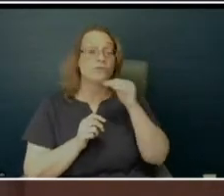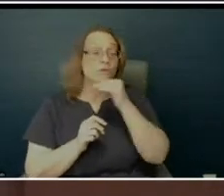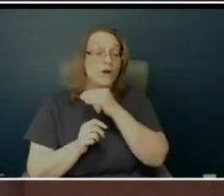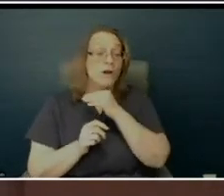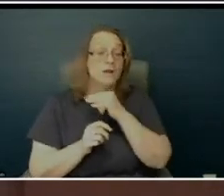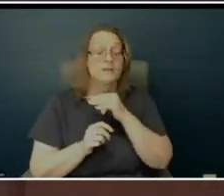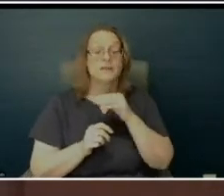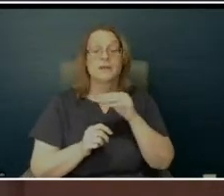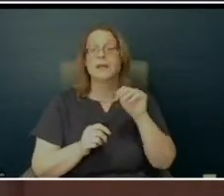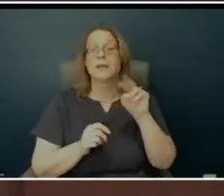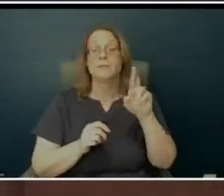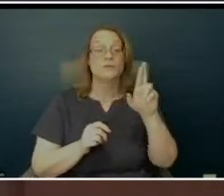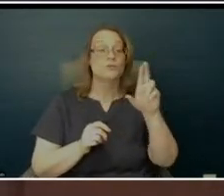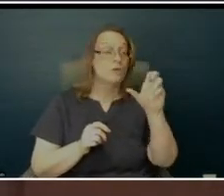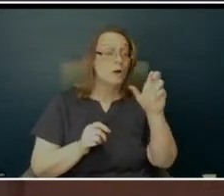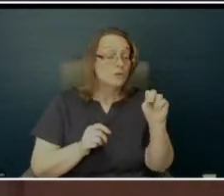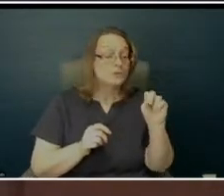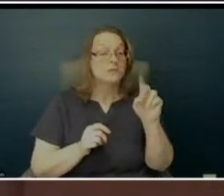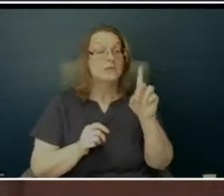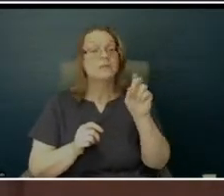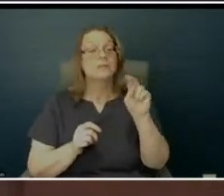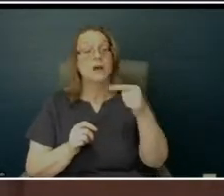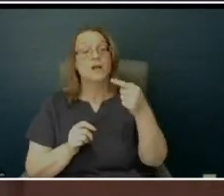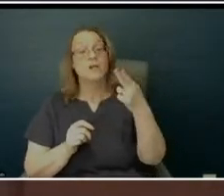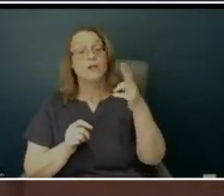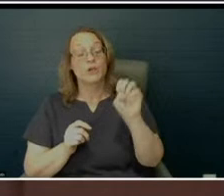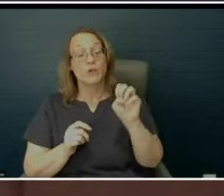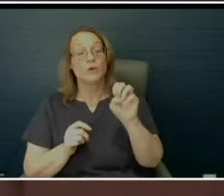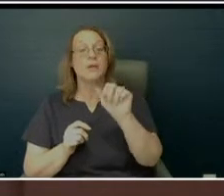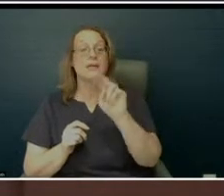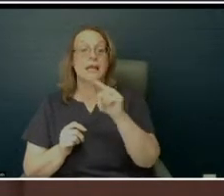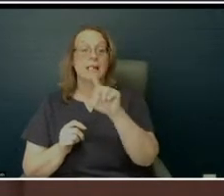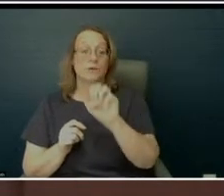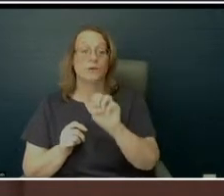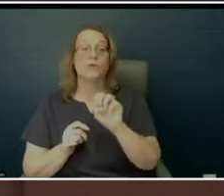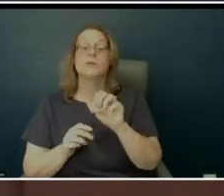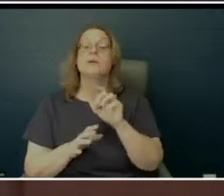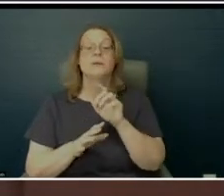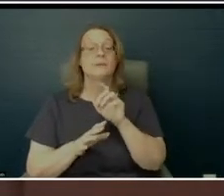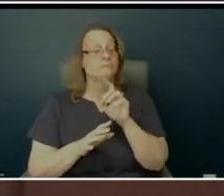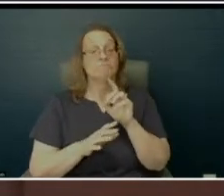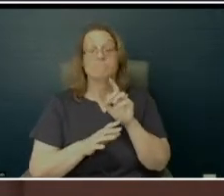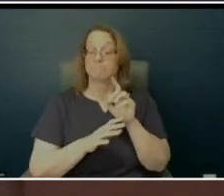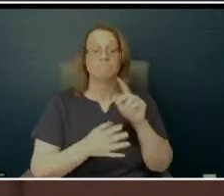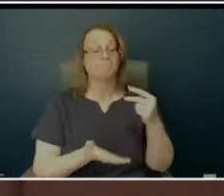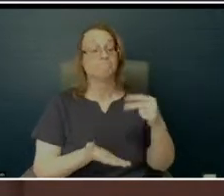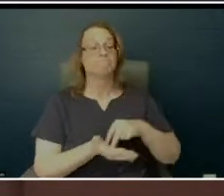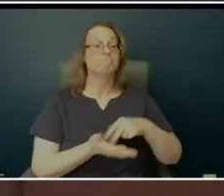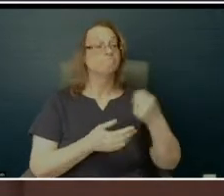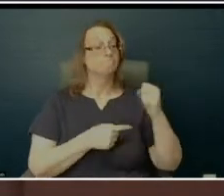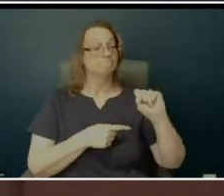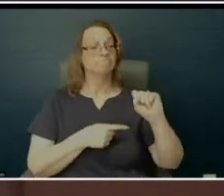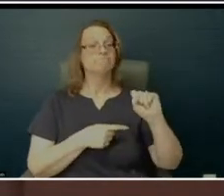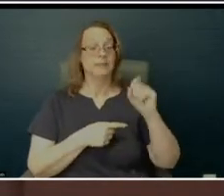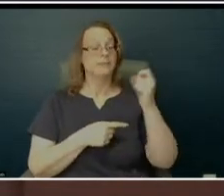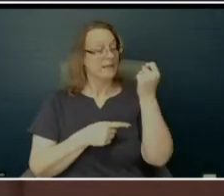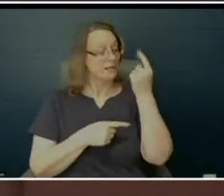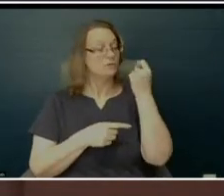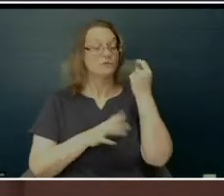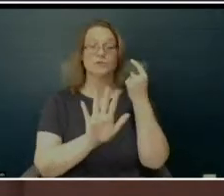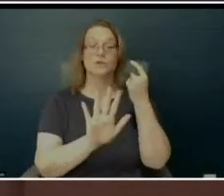Mr. Engel, stood firm in the face of overbearing political pressure because they understood that their oath was